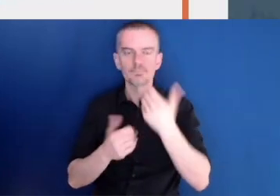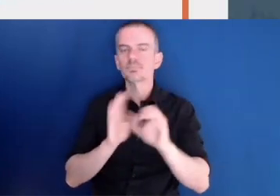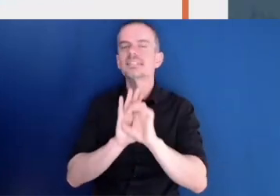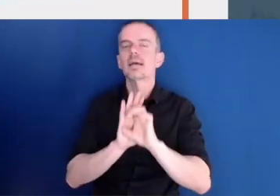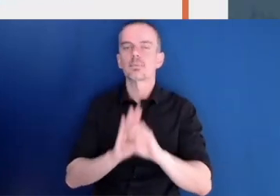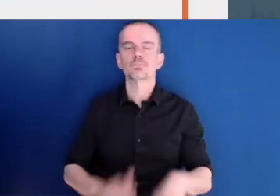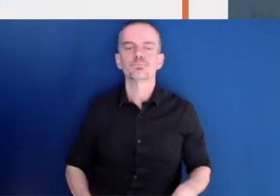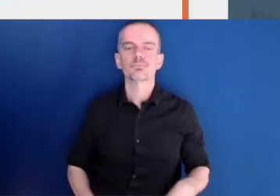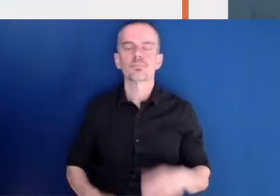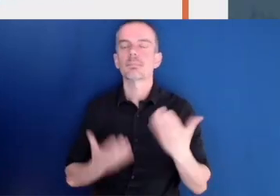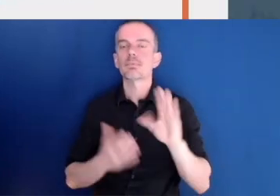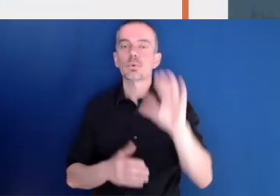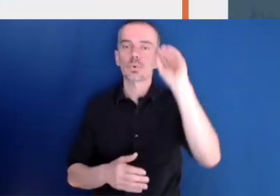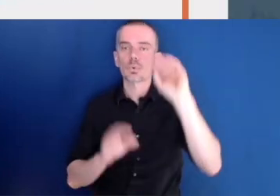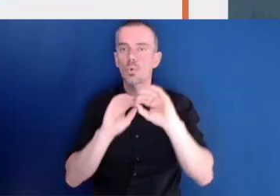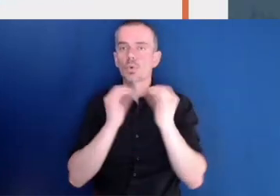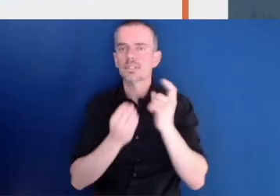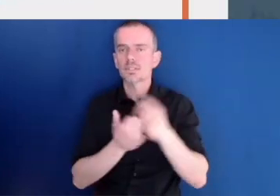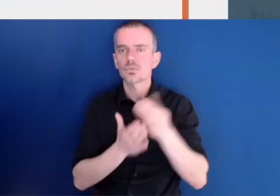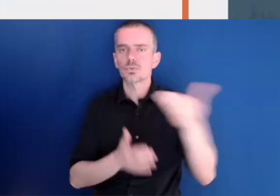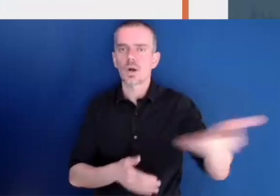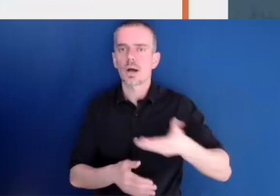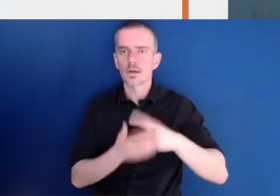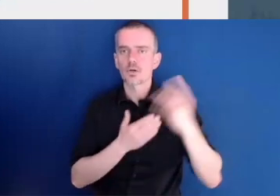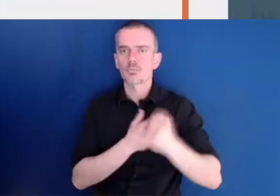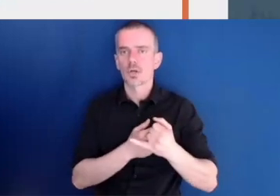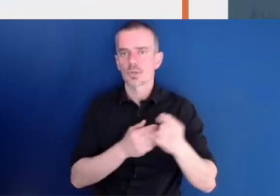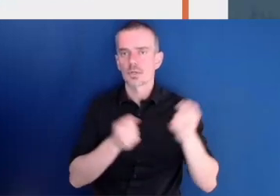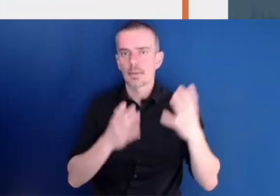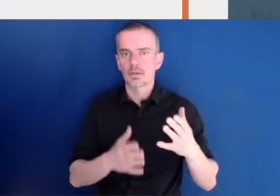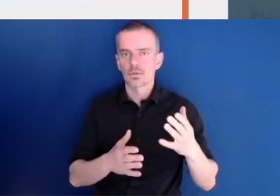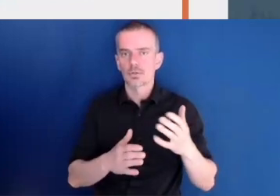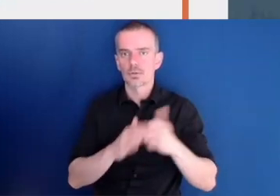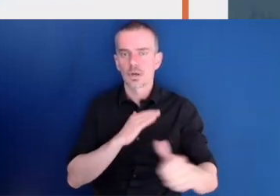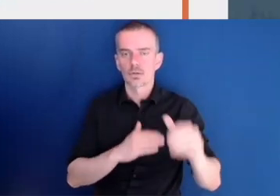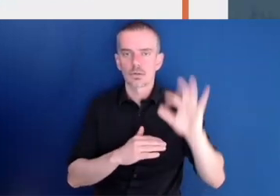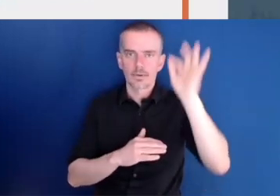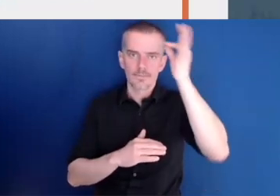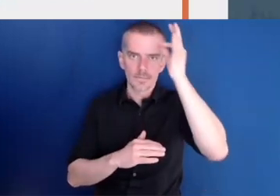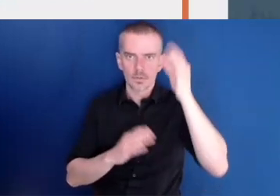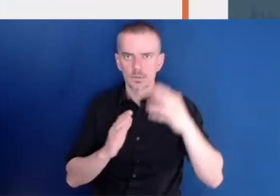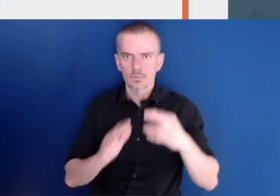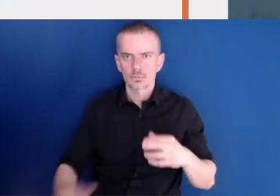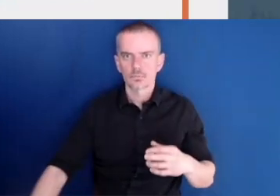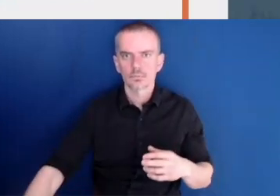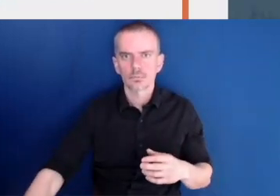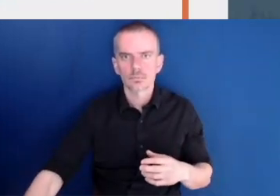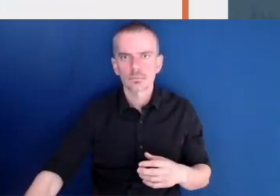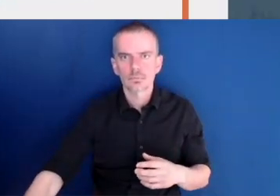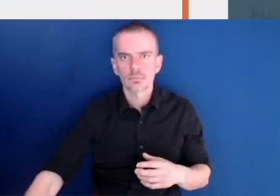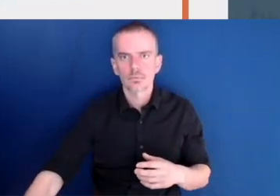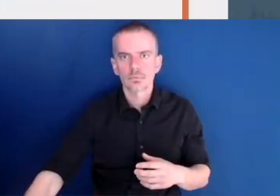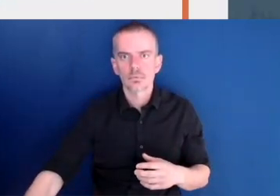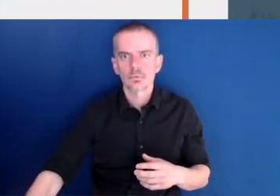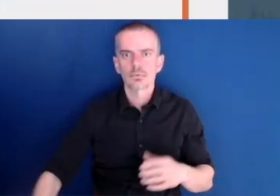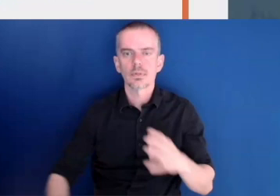your organization needs to hire a project manager under a federal award. And let's just say also the hiring decisions are made by the